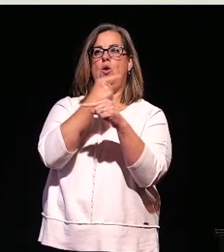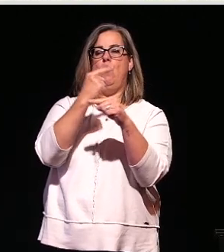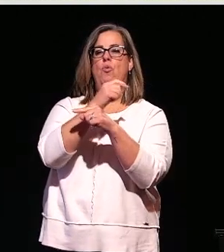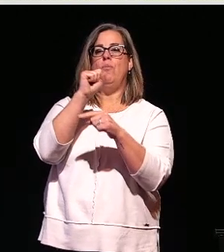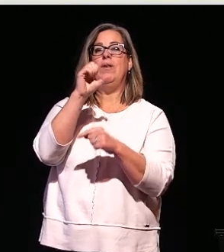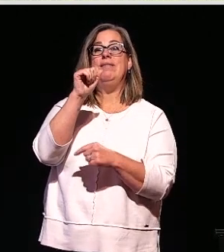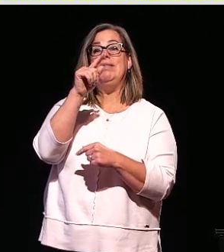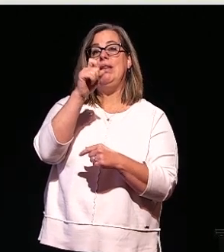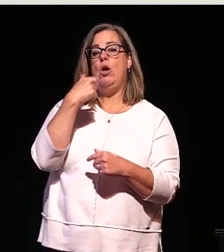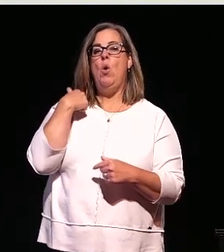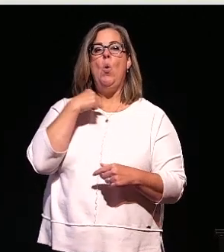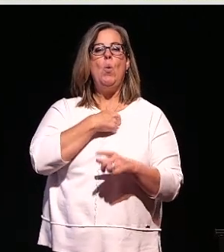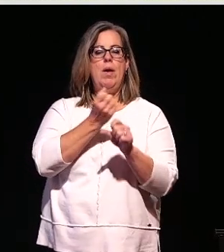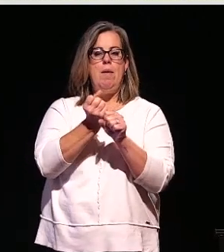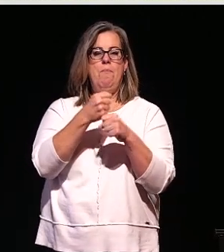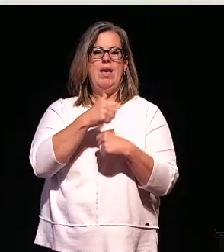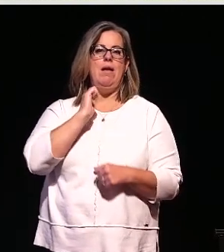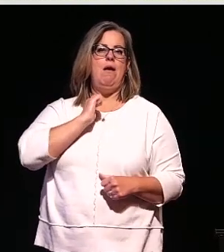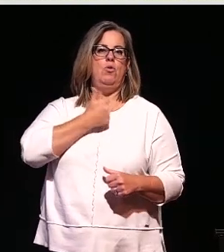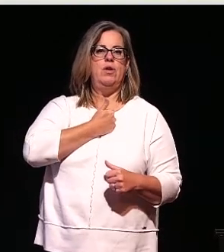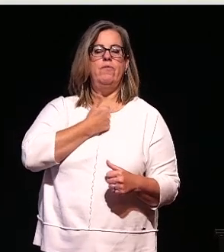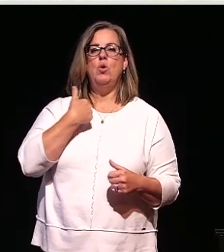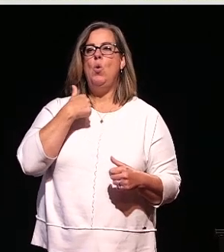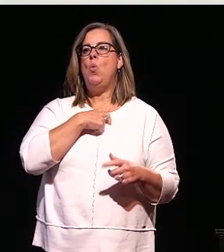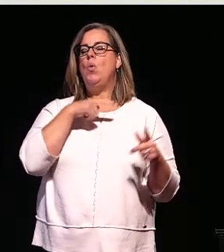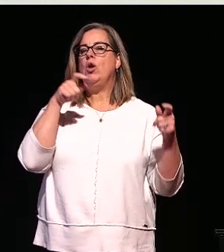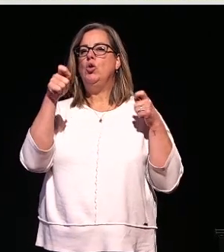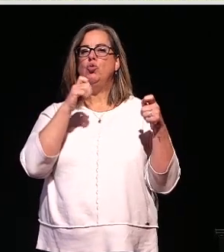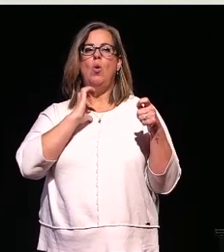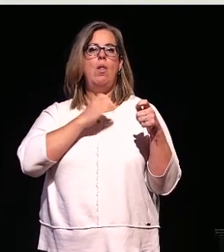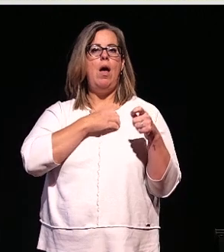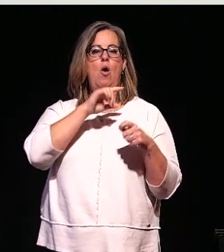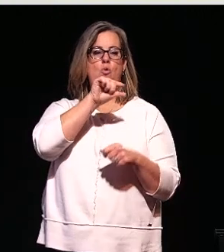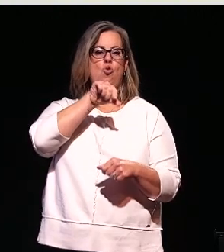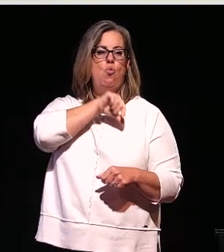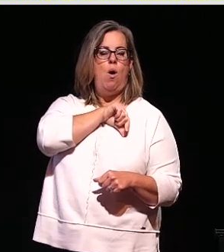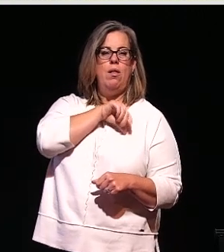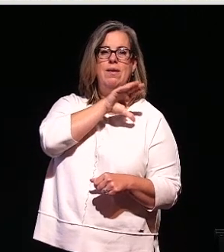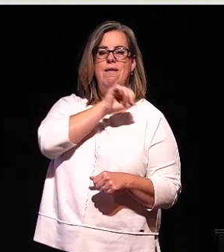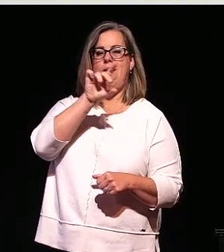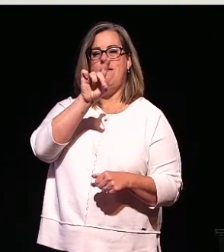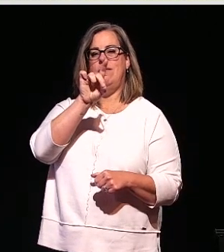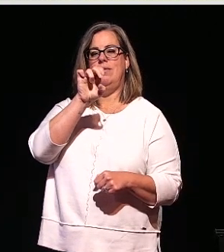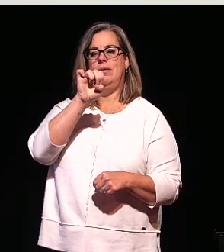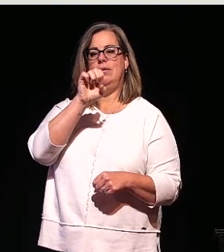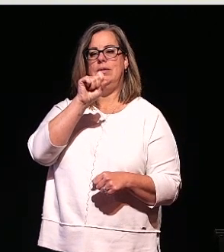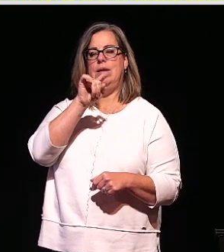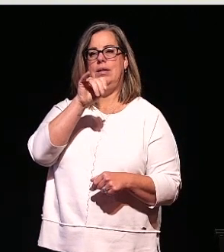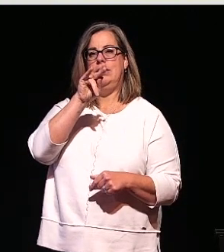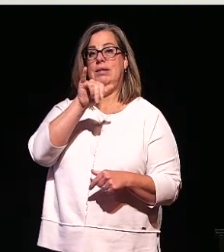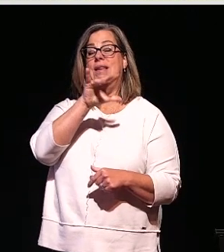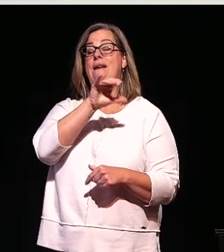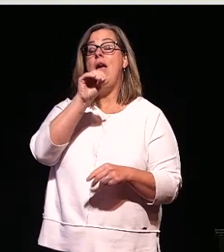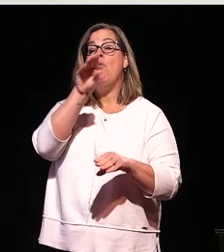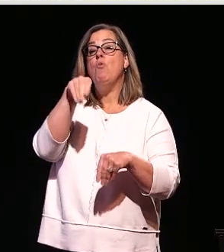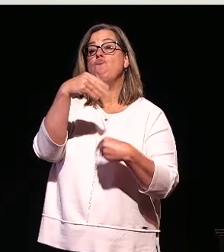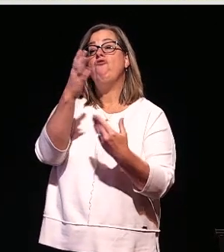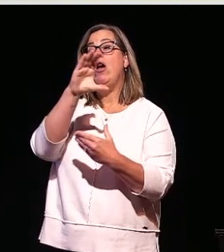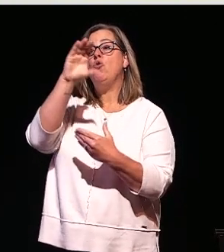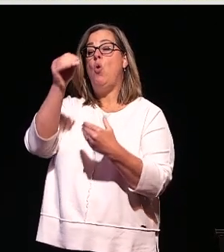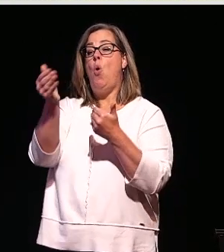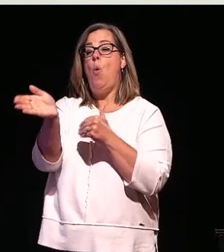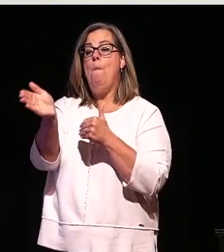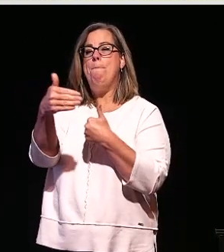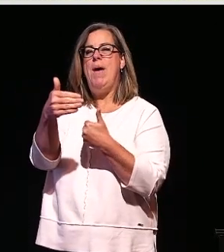We self-manufacture. We control our destiny, we control our quality. We also offer co-packing for other companies. This diversifies